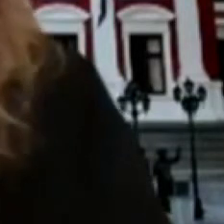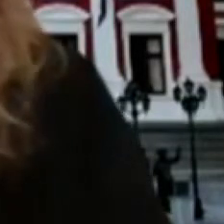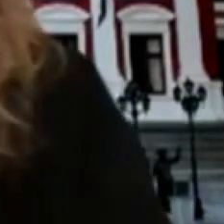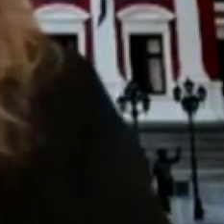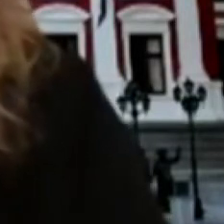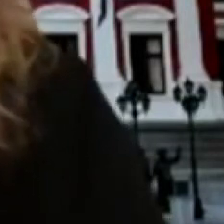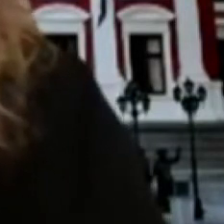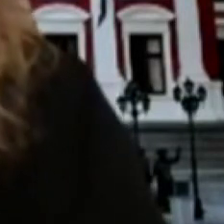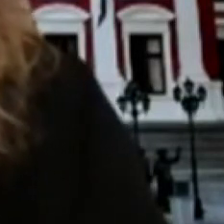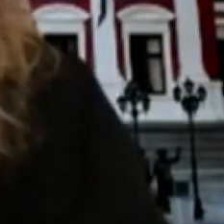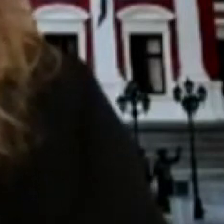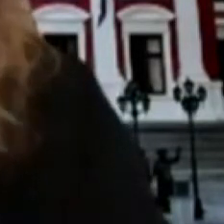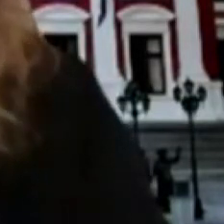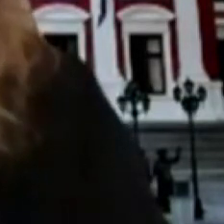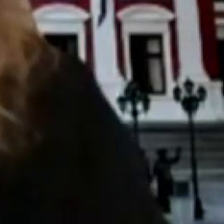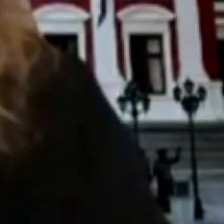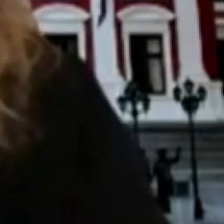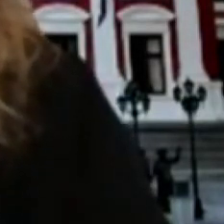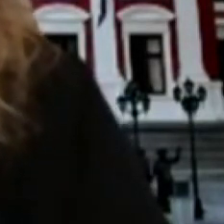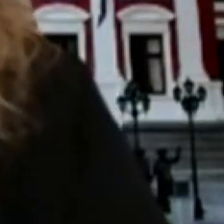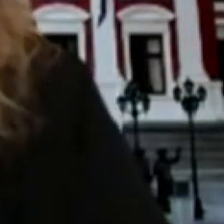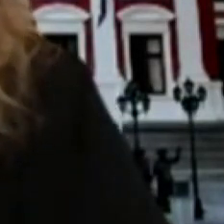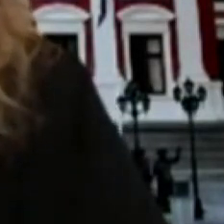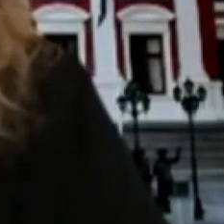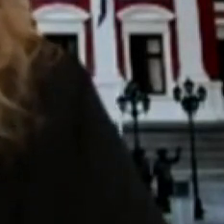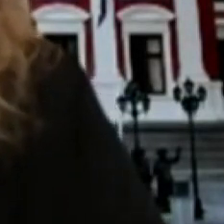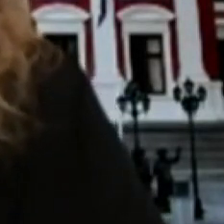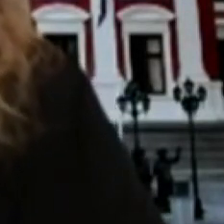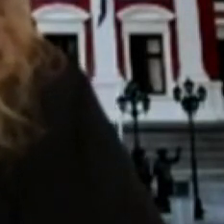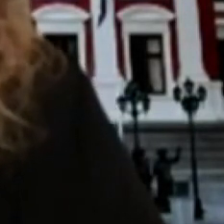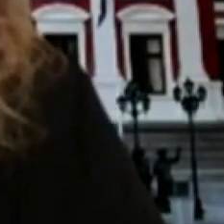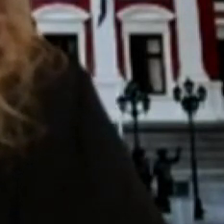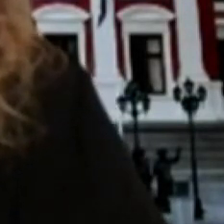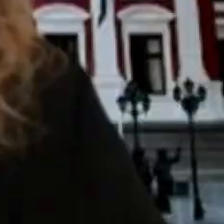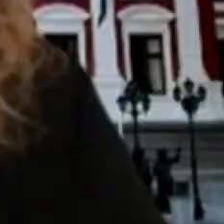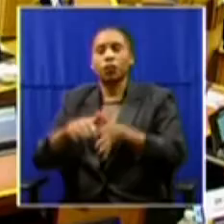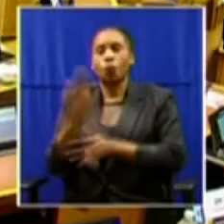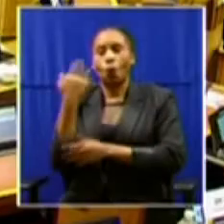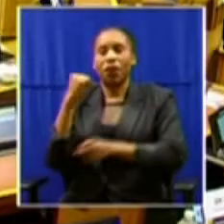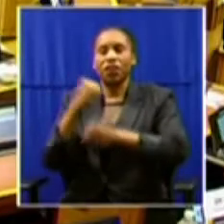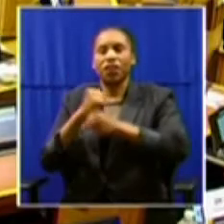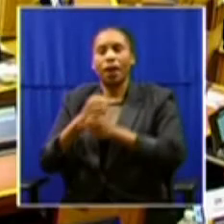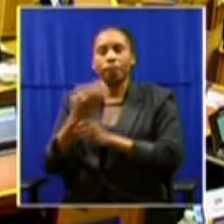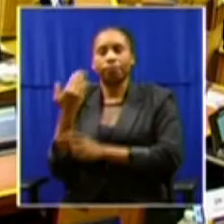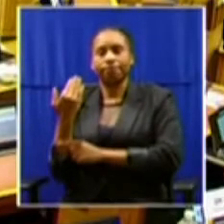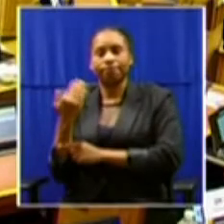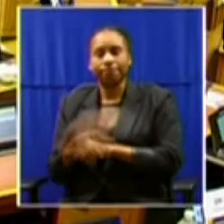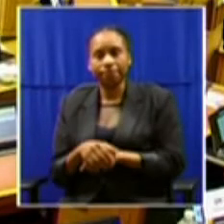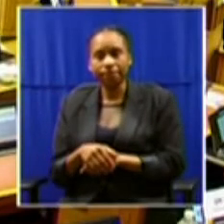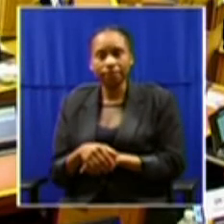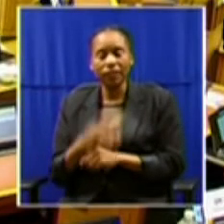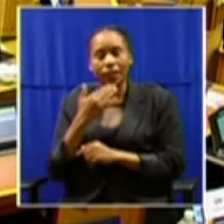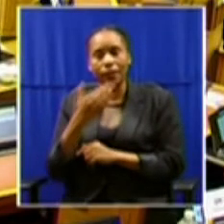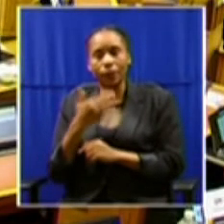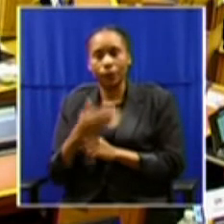since President Ramaphosa's statement more than a year ago? I thank you. The Honourable Minister.